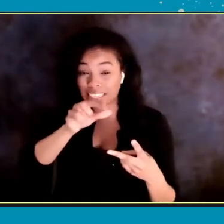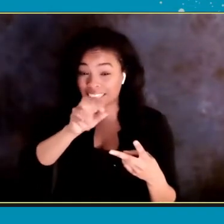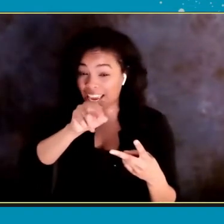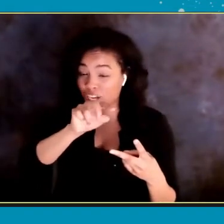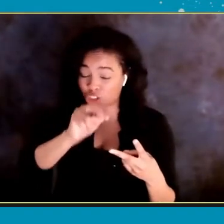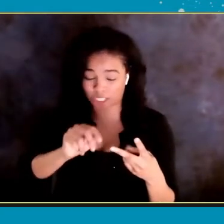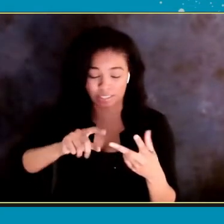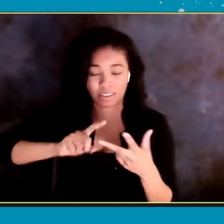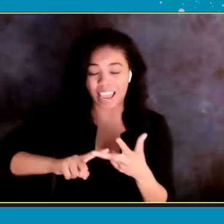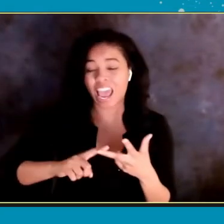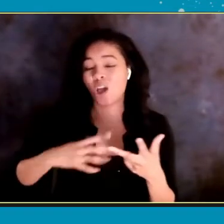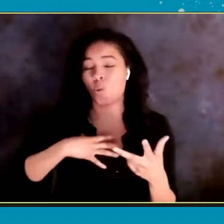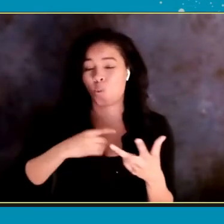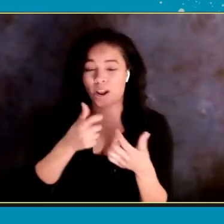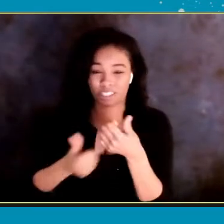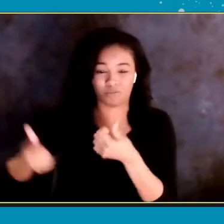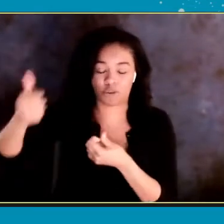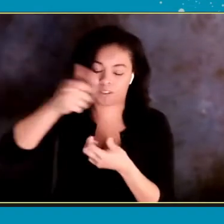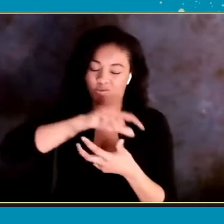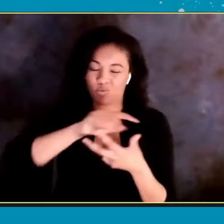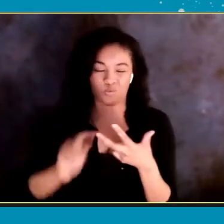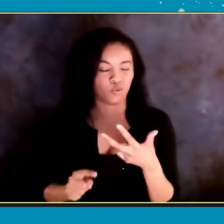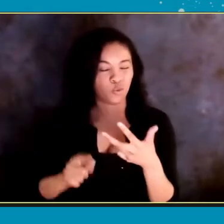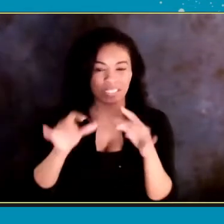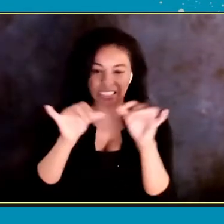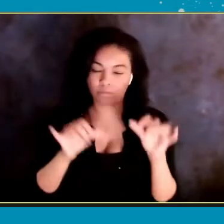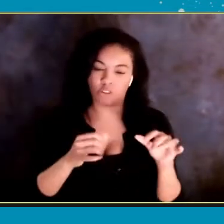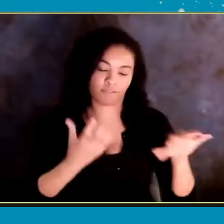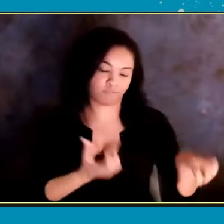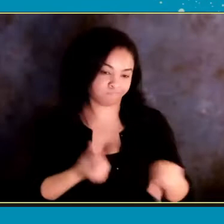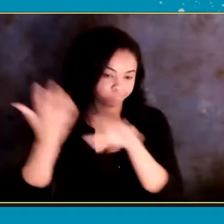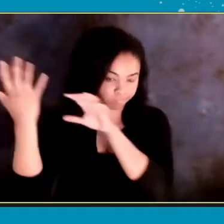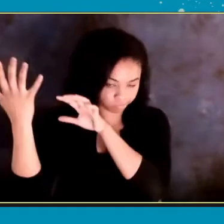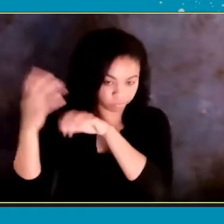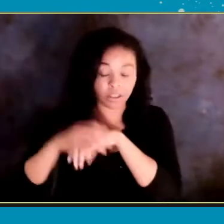that killed Dante Wright, George Floyd,